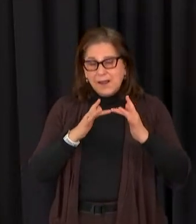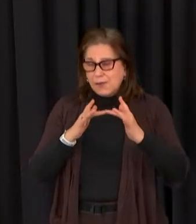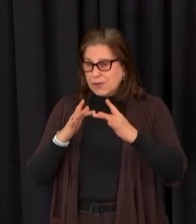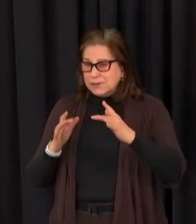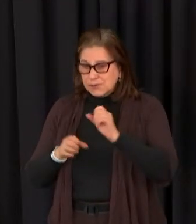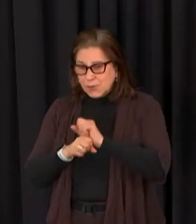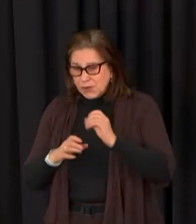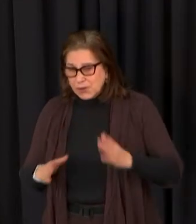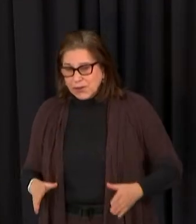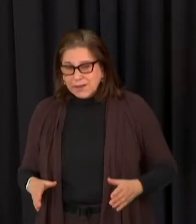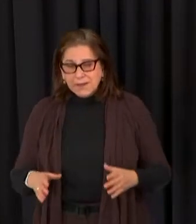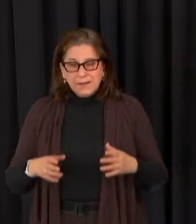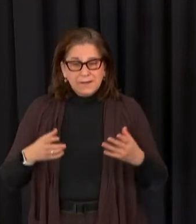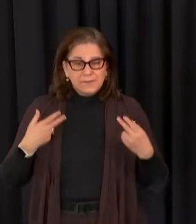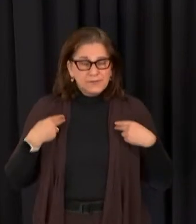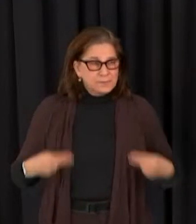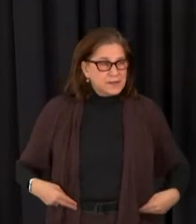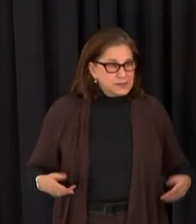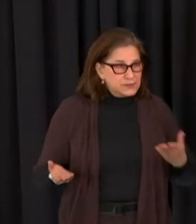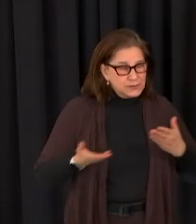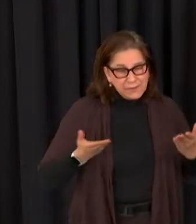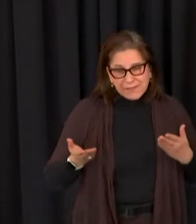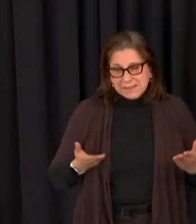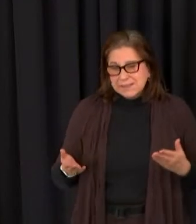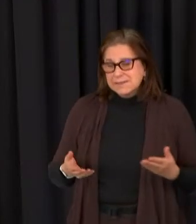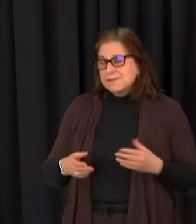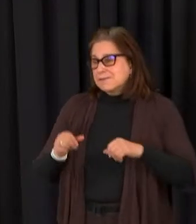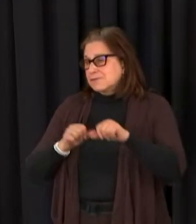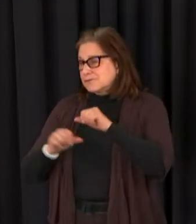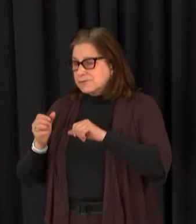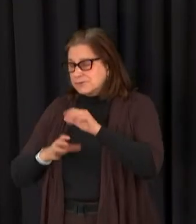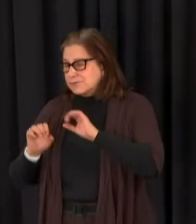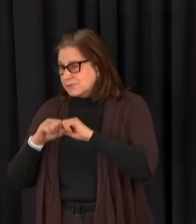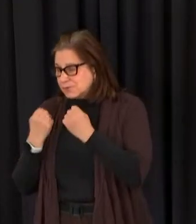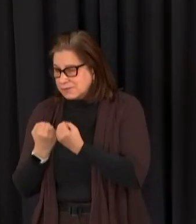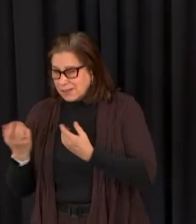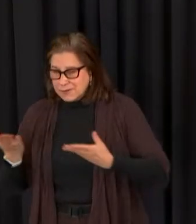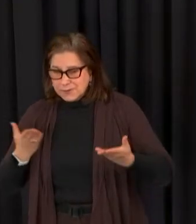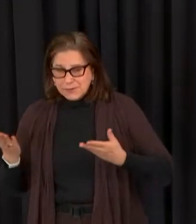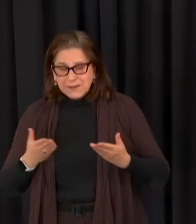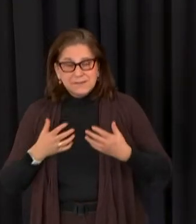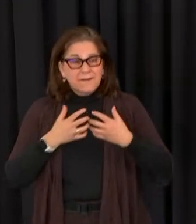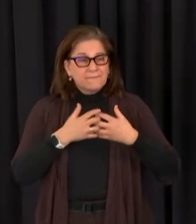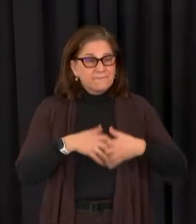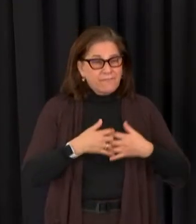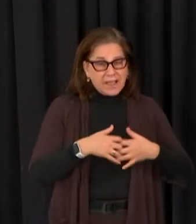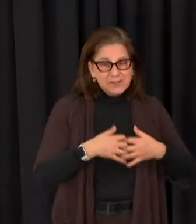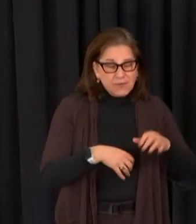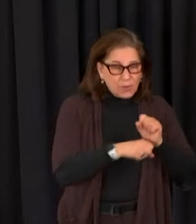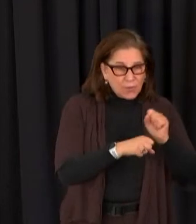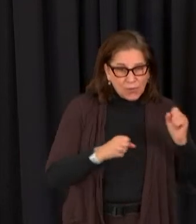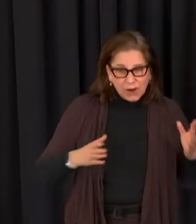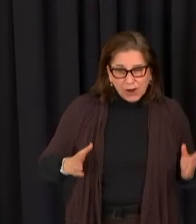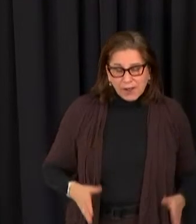health, human, and social services, individuals working in manufacturing, working in food packaging,